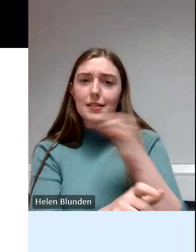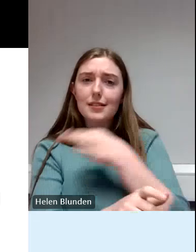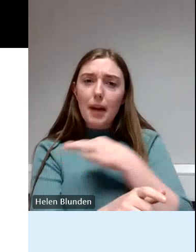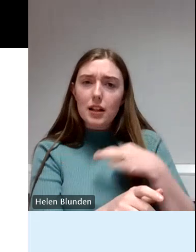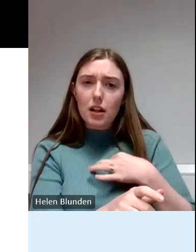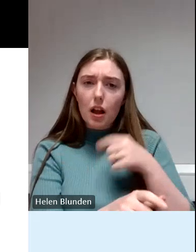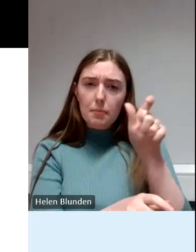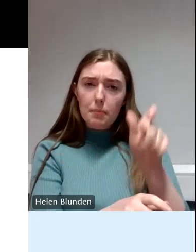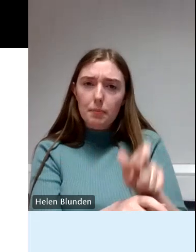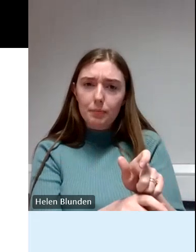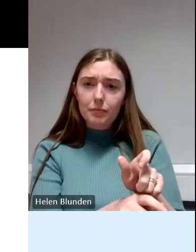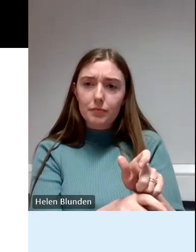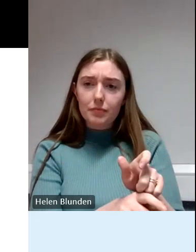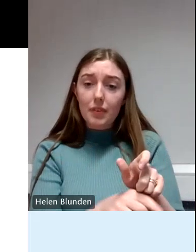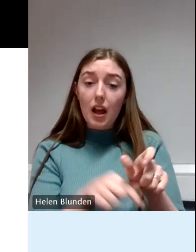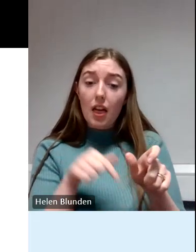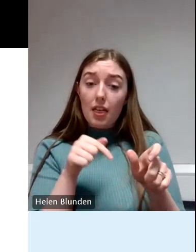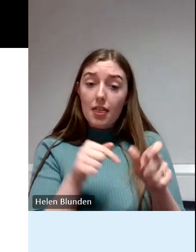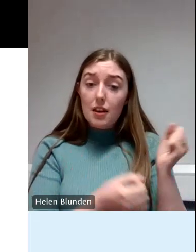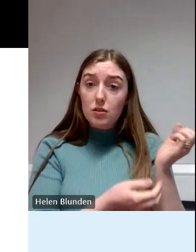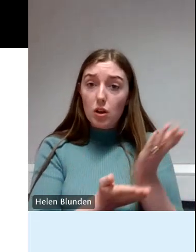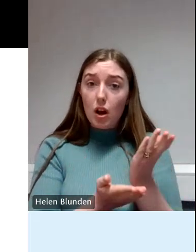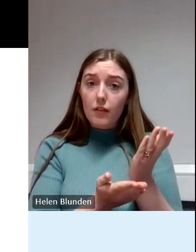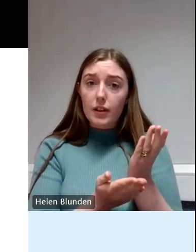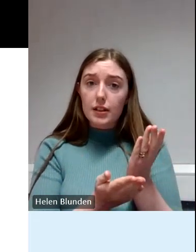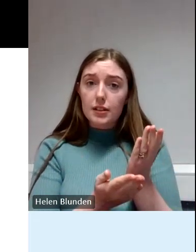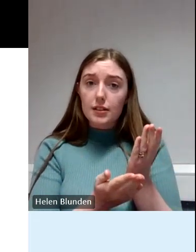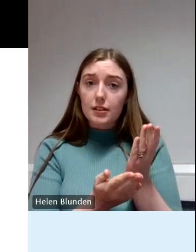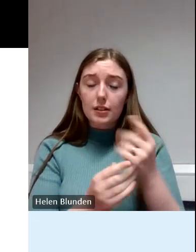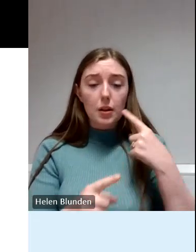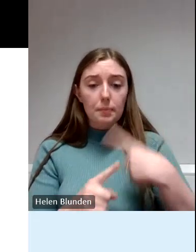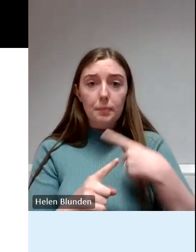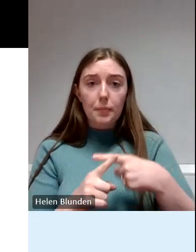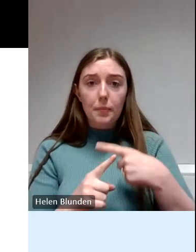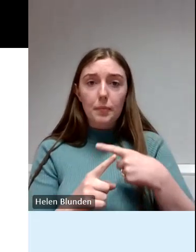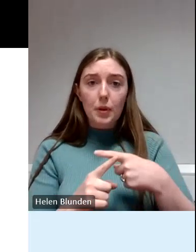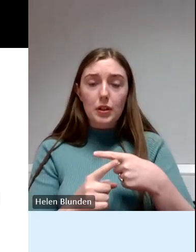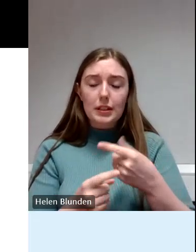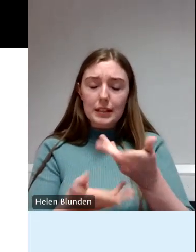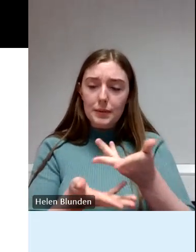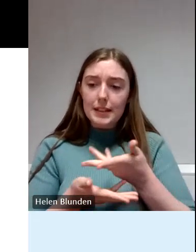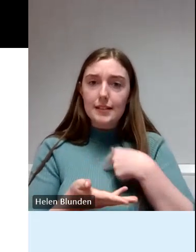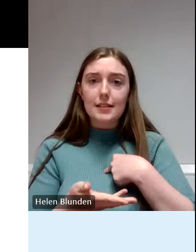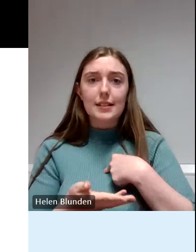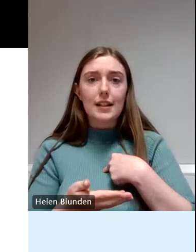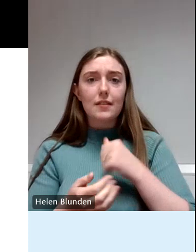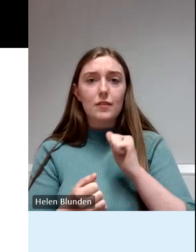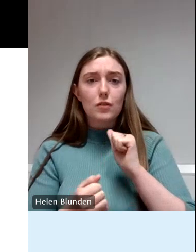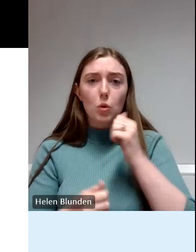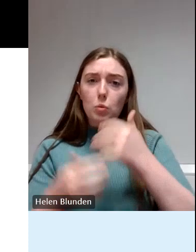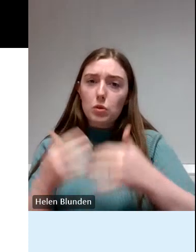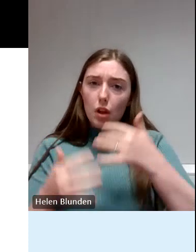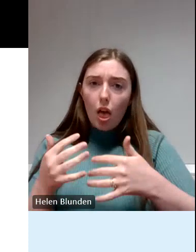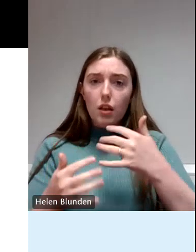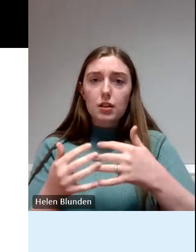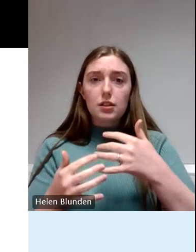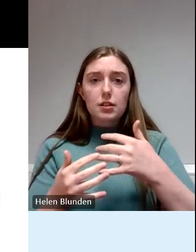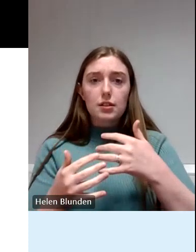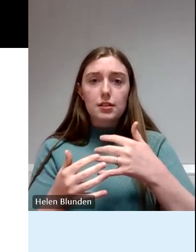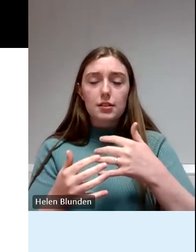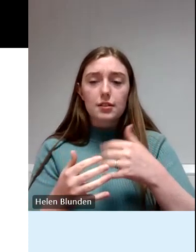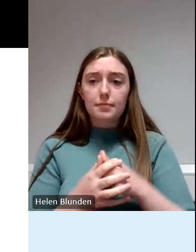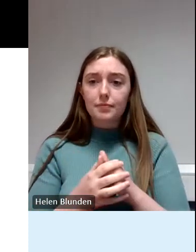services rapidly bring you to the diagnostics or the opinions that you need. And so whereas in years gone by,